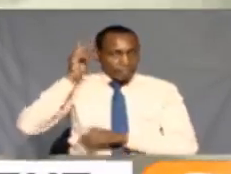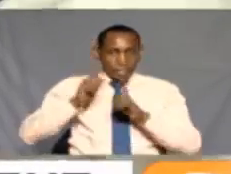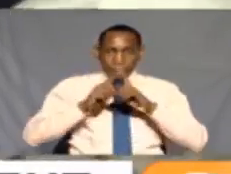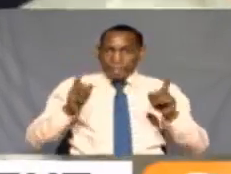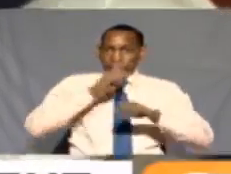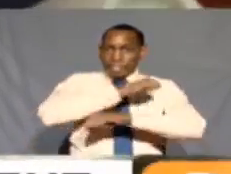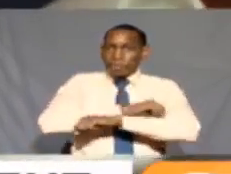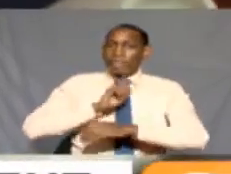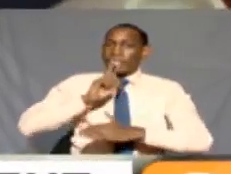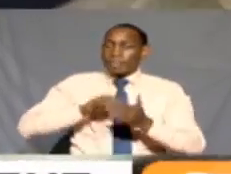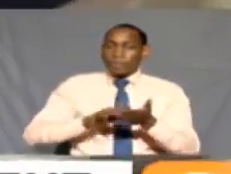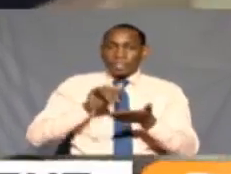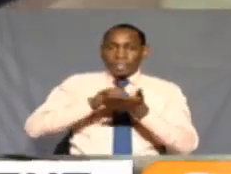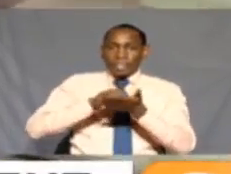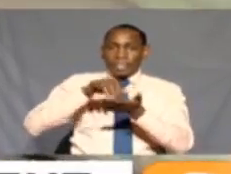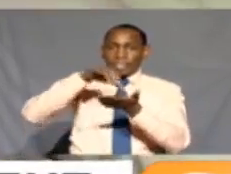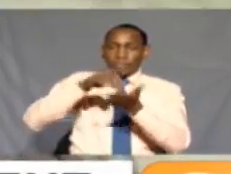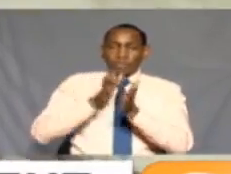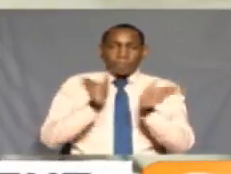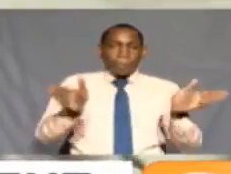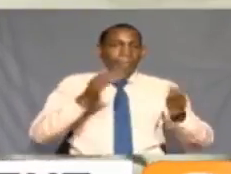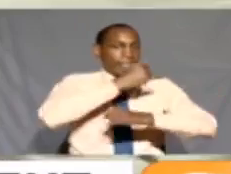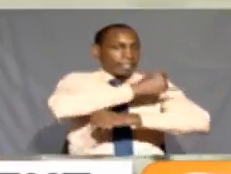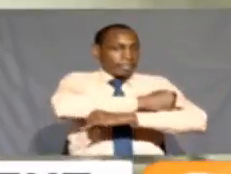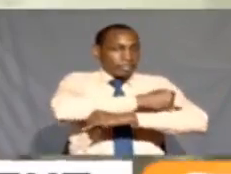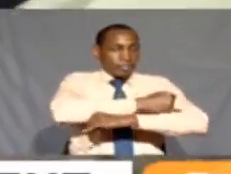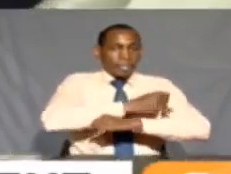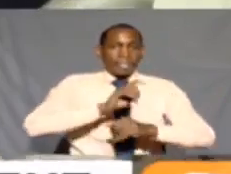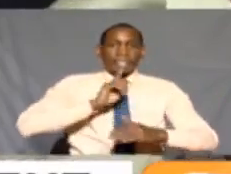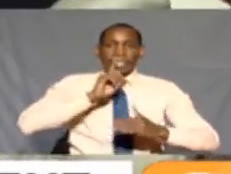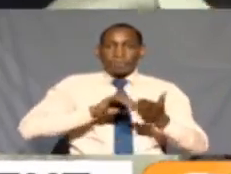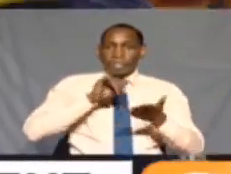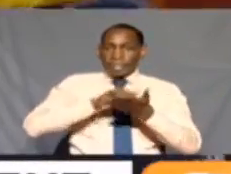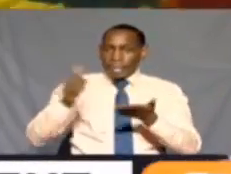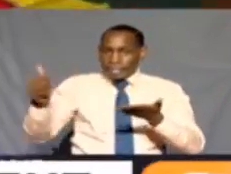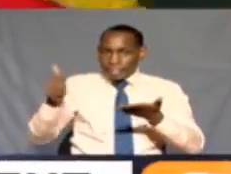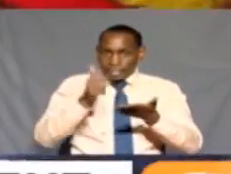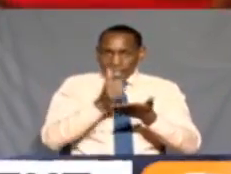school had argued that their status as a public institution meant that she was